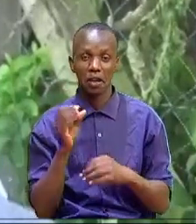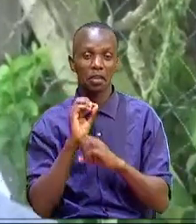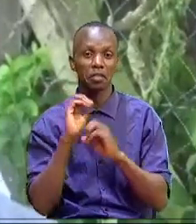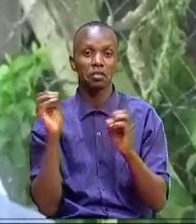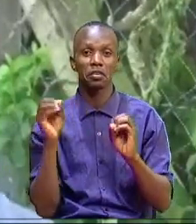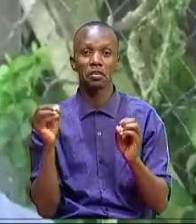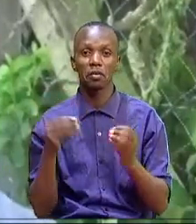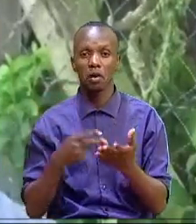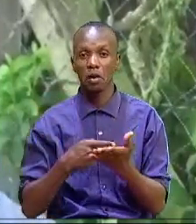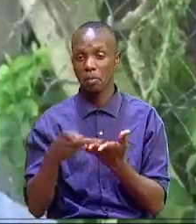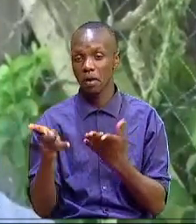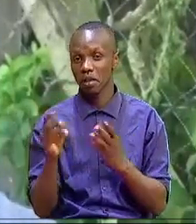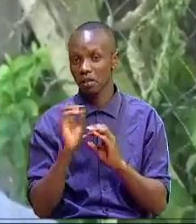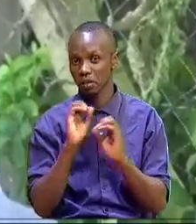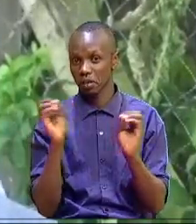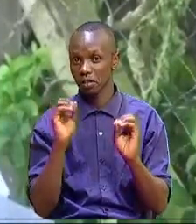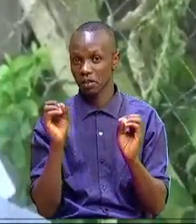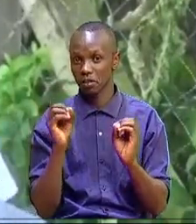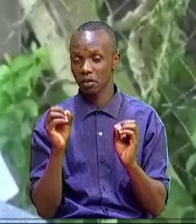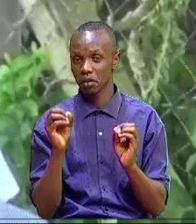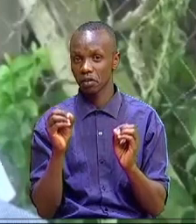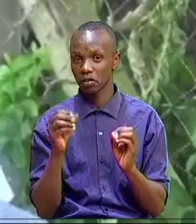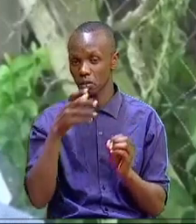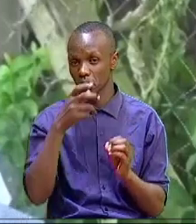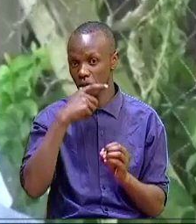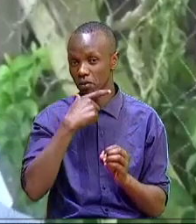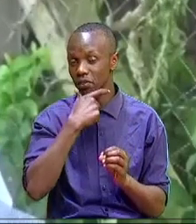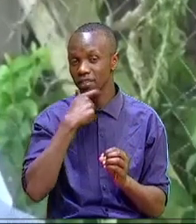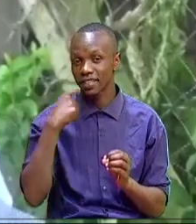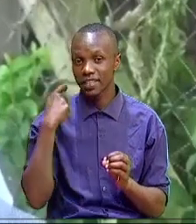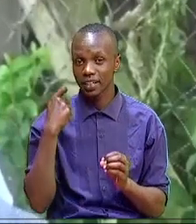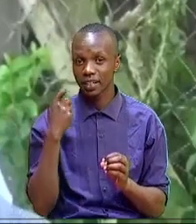mimi sijalipwa. Nikawadanganya nitalipwa kesho.